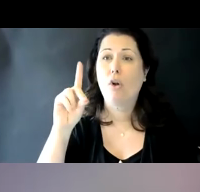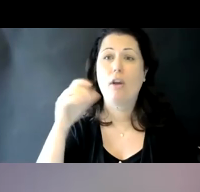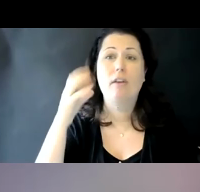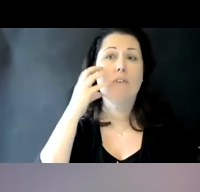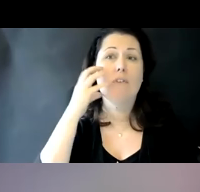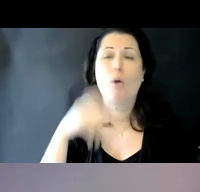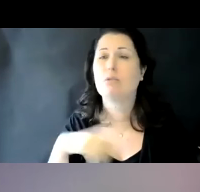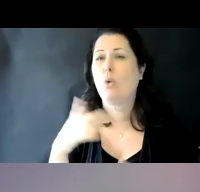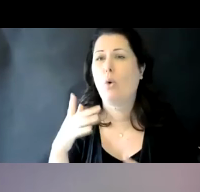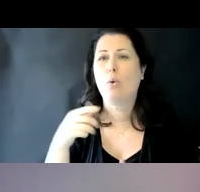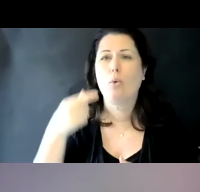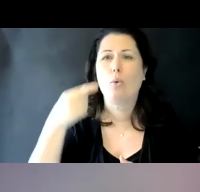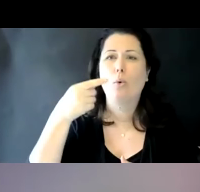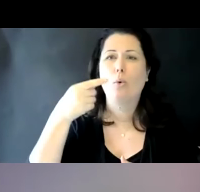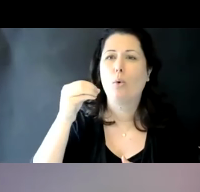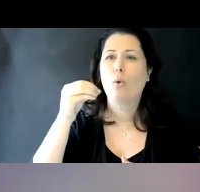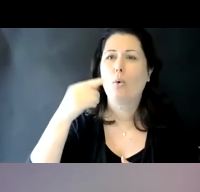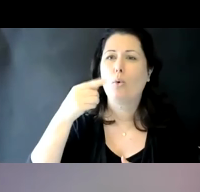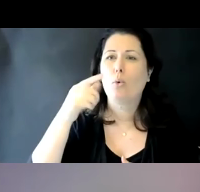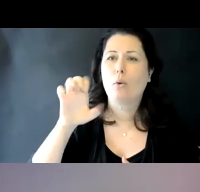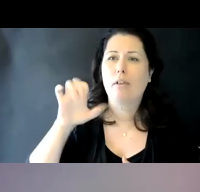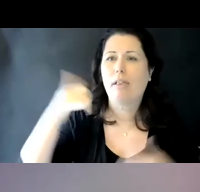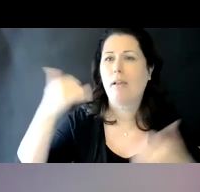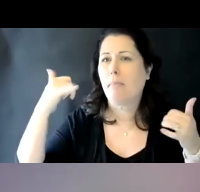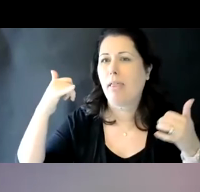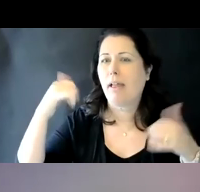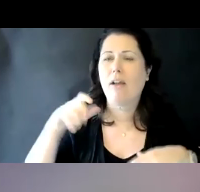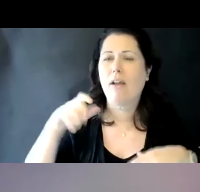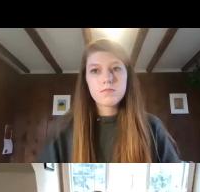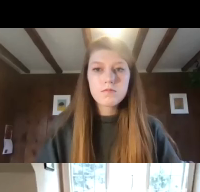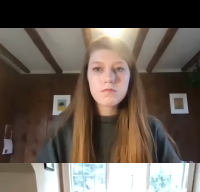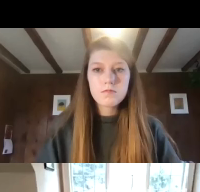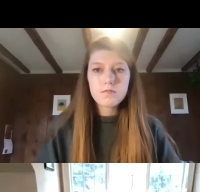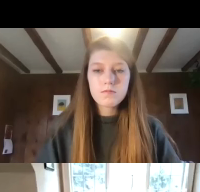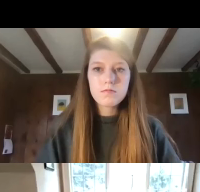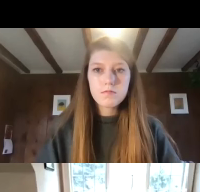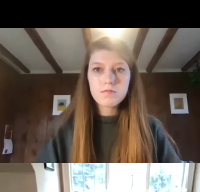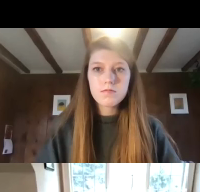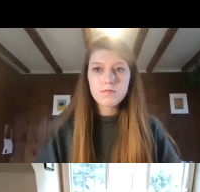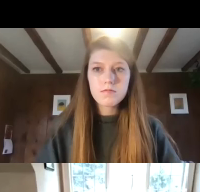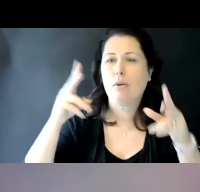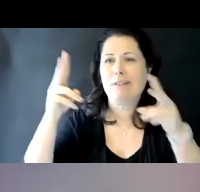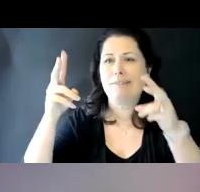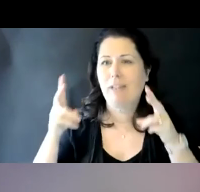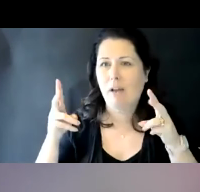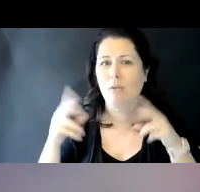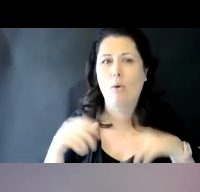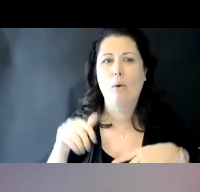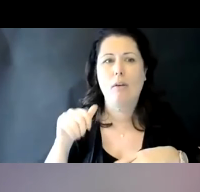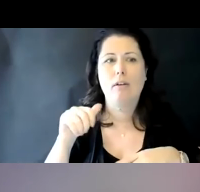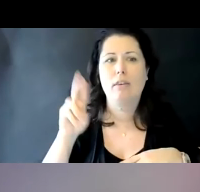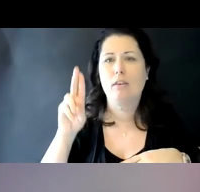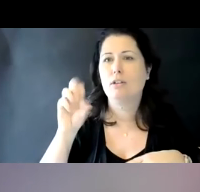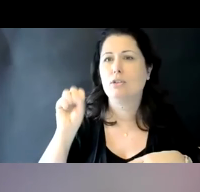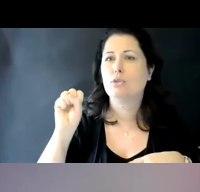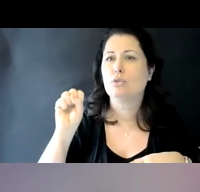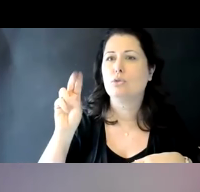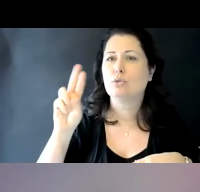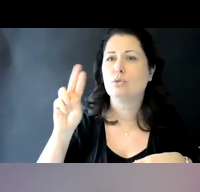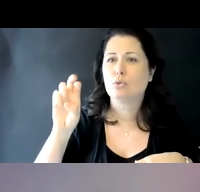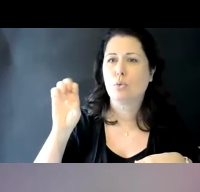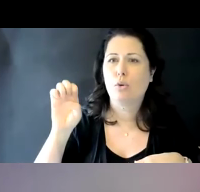Apple phone, go to the App Store and search for Sure Recovery, and you can download it. And obviously, again, that's also free for